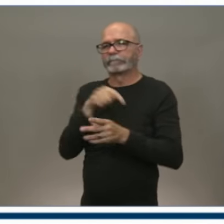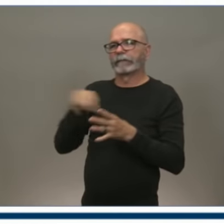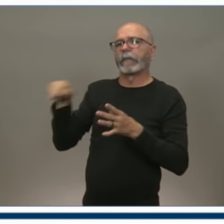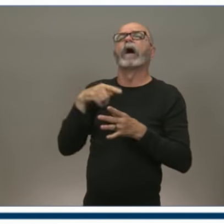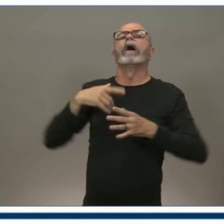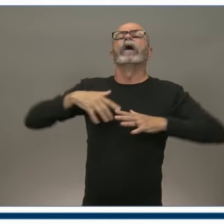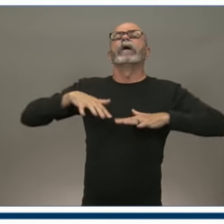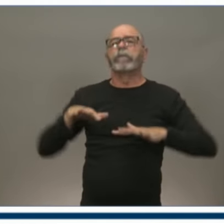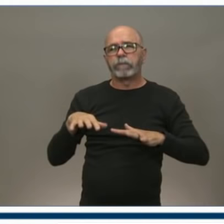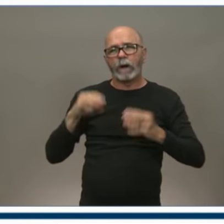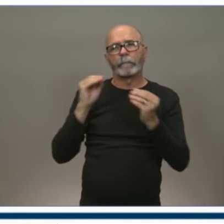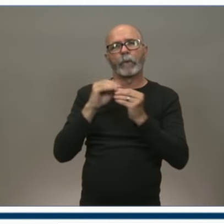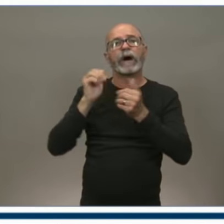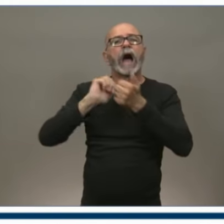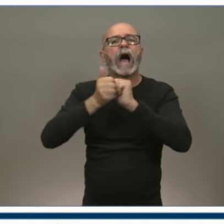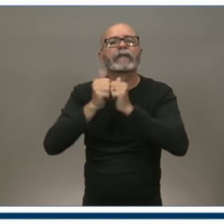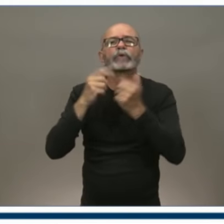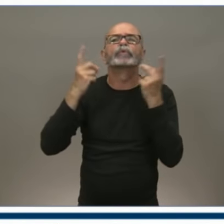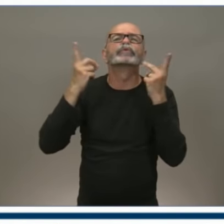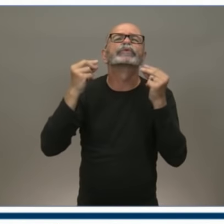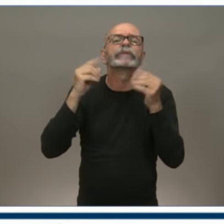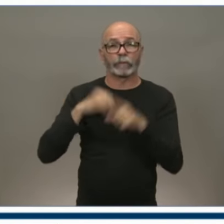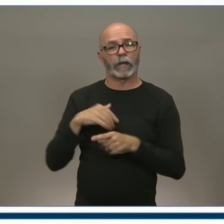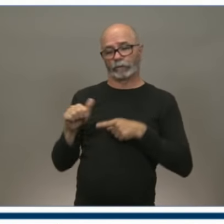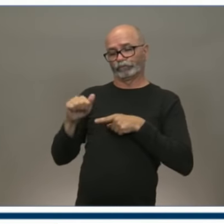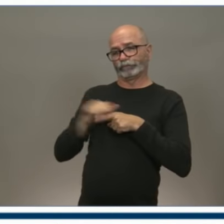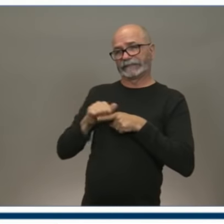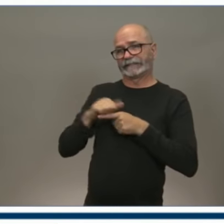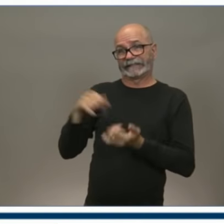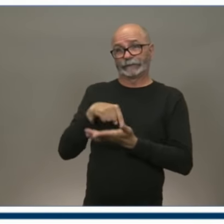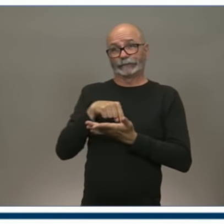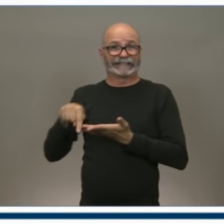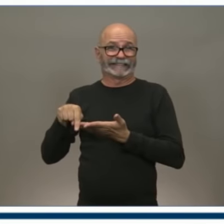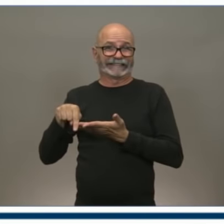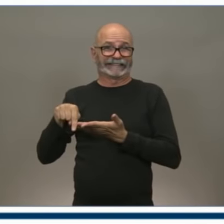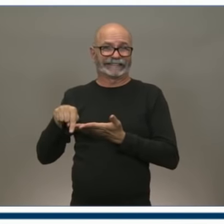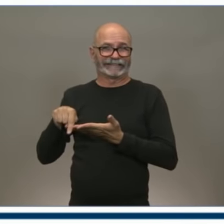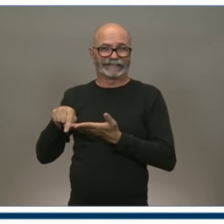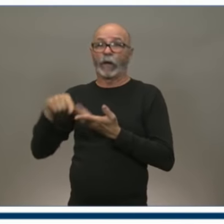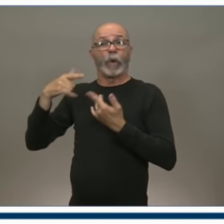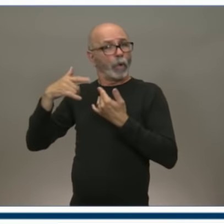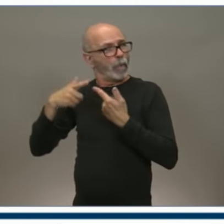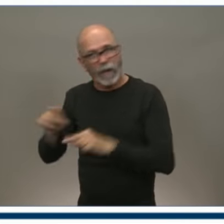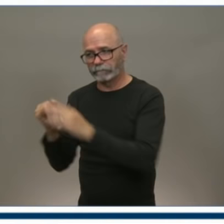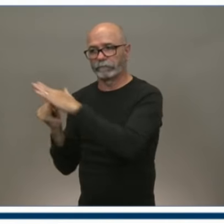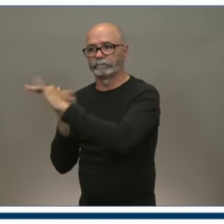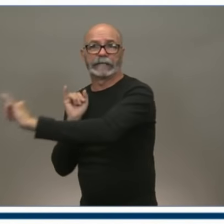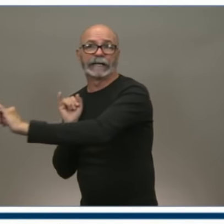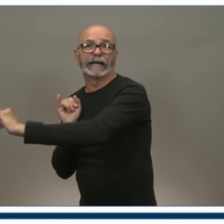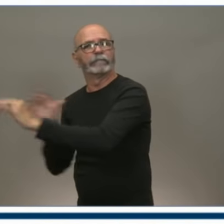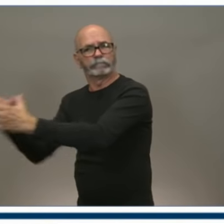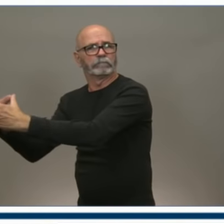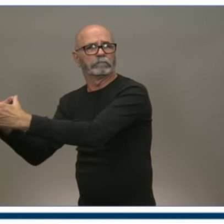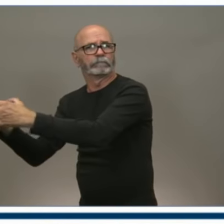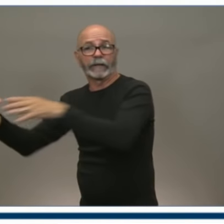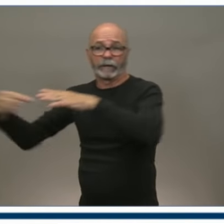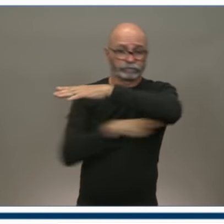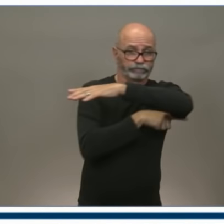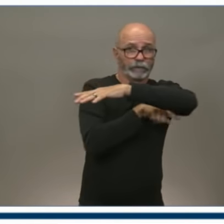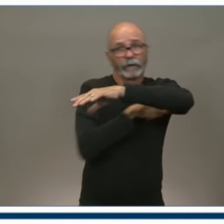these elite athletes to do their training while still under very tight protocols. We did the same with canoe kayaking